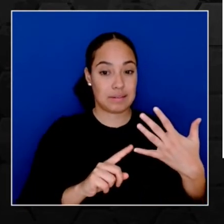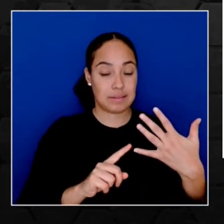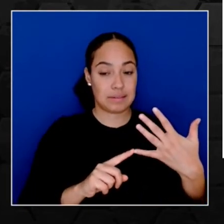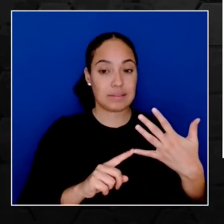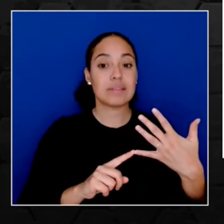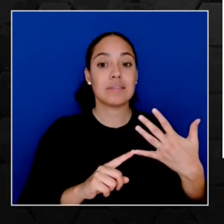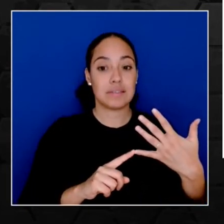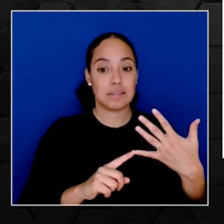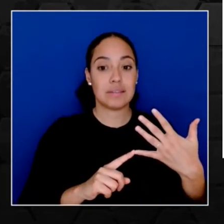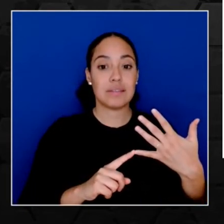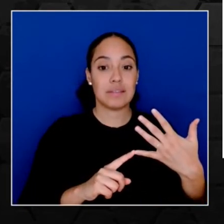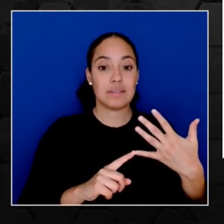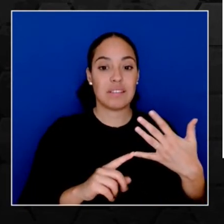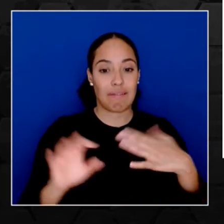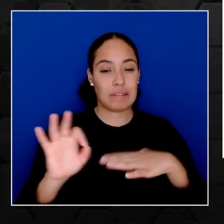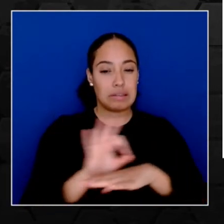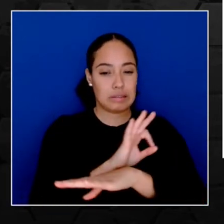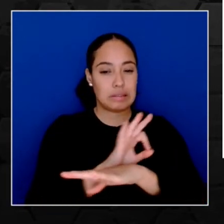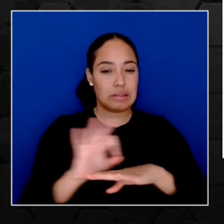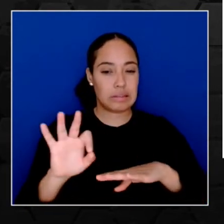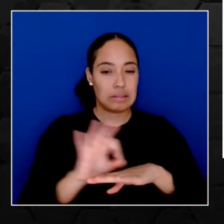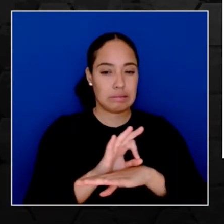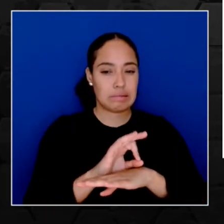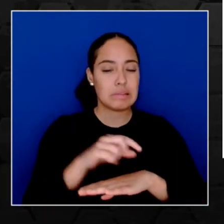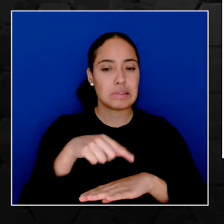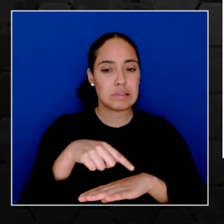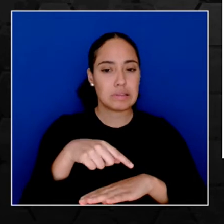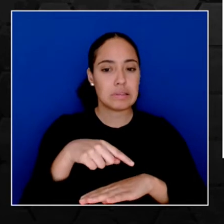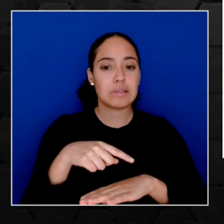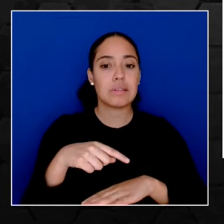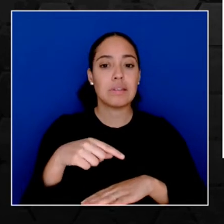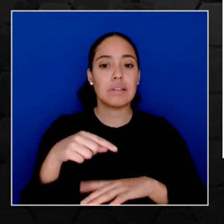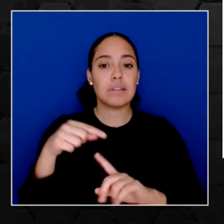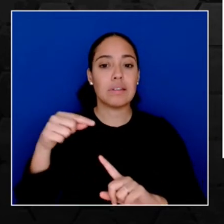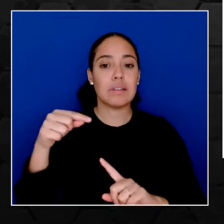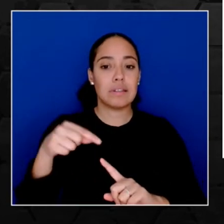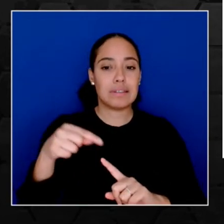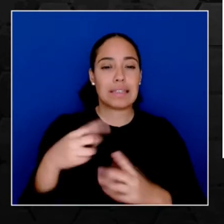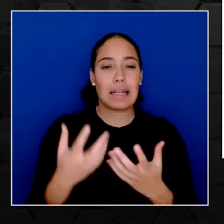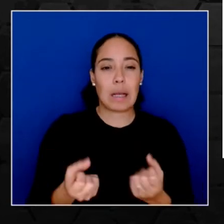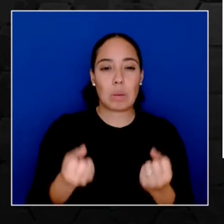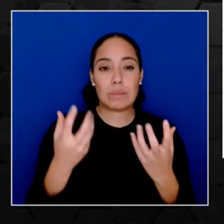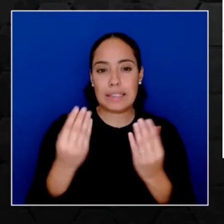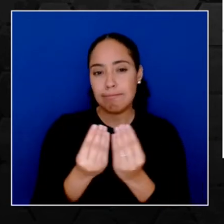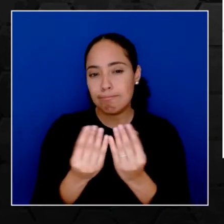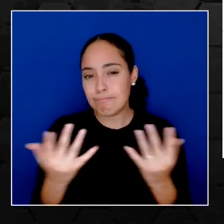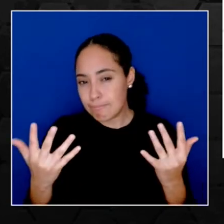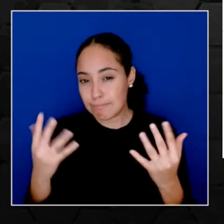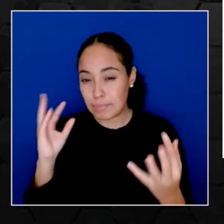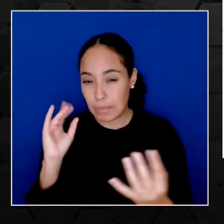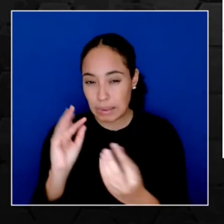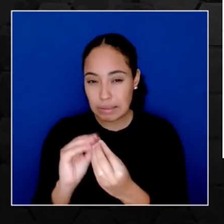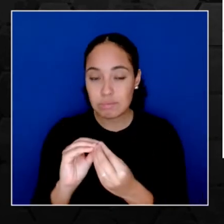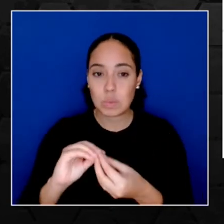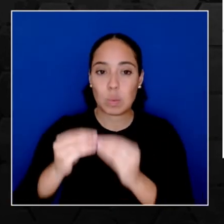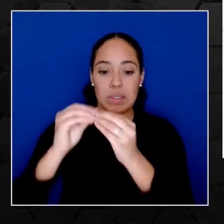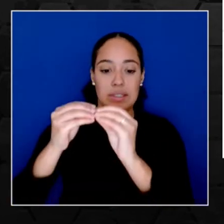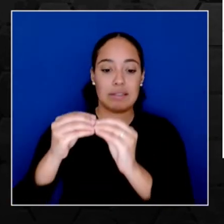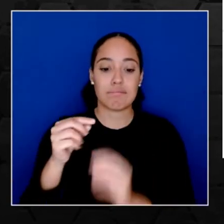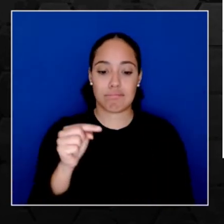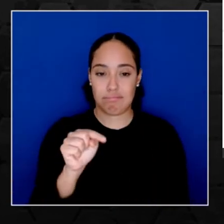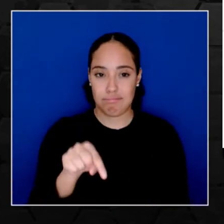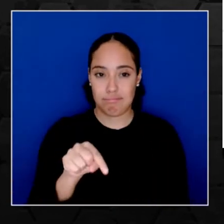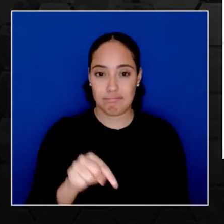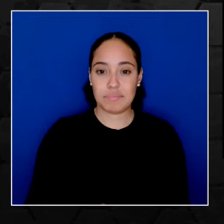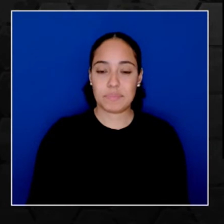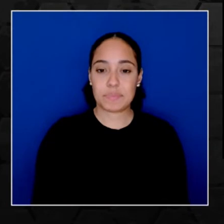that is num tensor, in which we are telling about what are the number of tensor that it's created by him. Cool. Now let's go